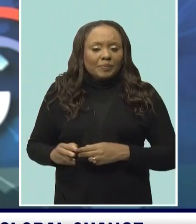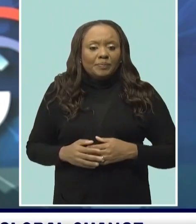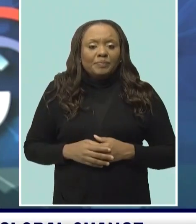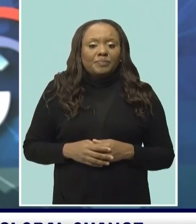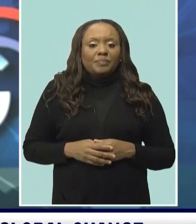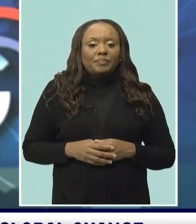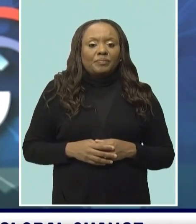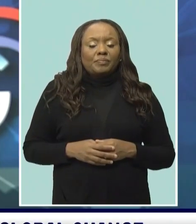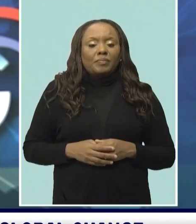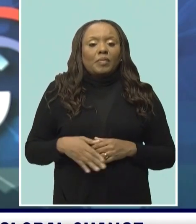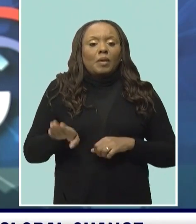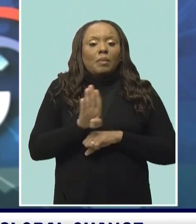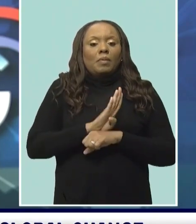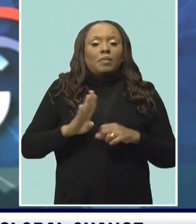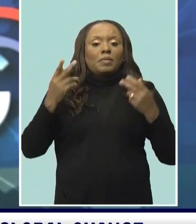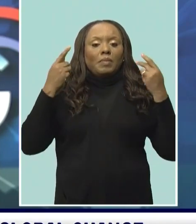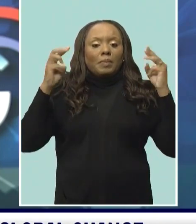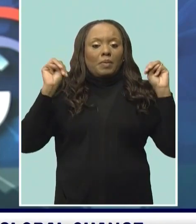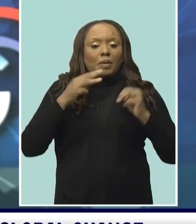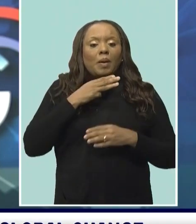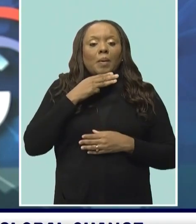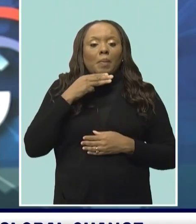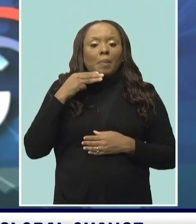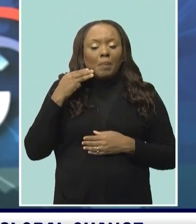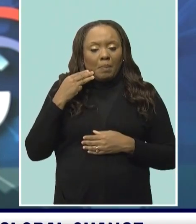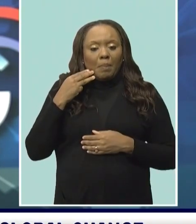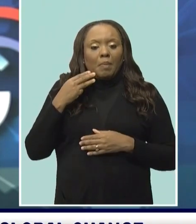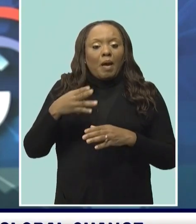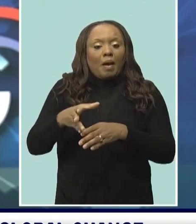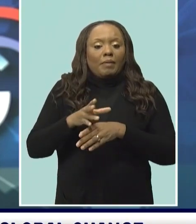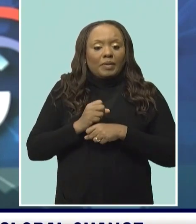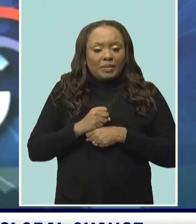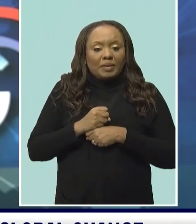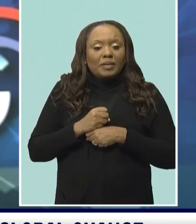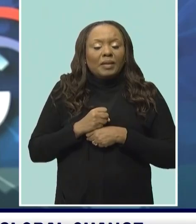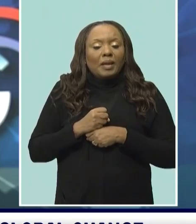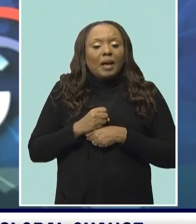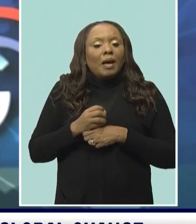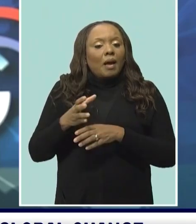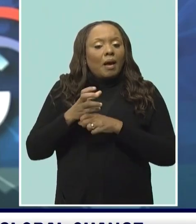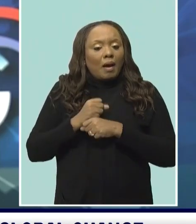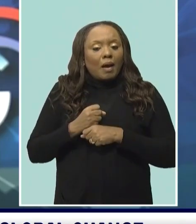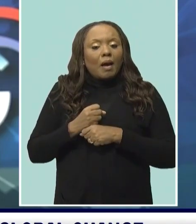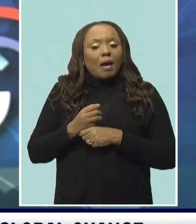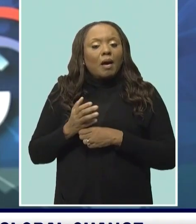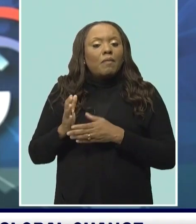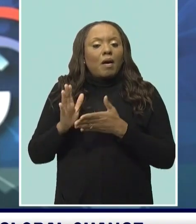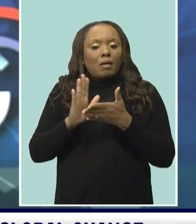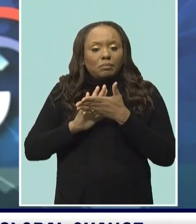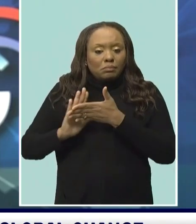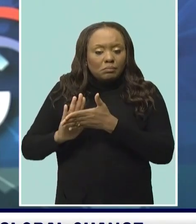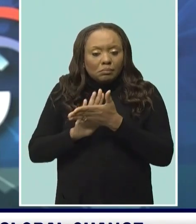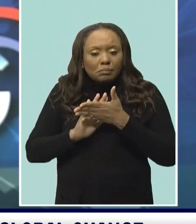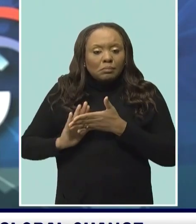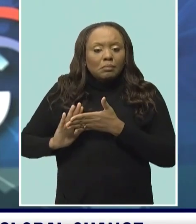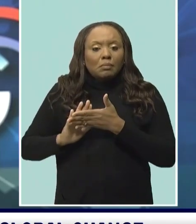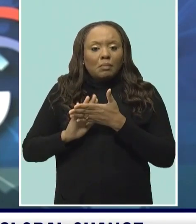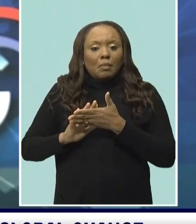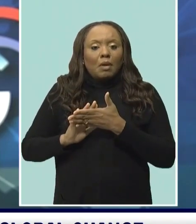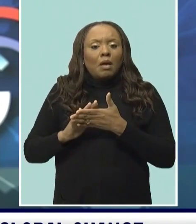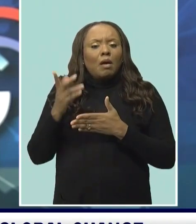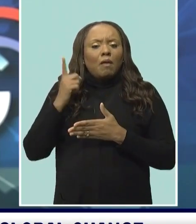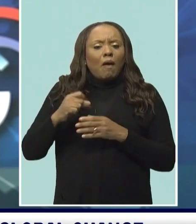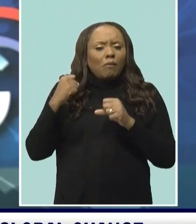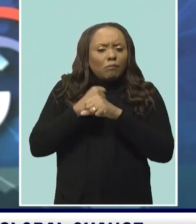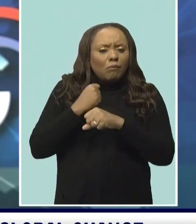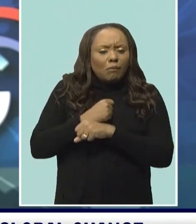Prime Minister Mottley has been recognized by the United Nations Foundation for her leadership in fighting for a just, equitable and